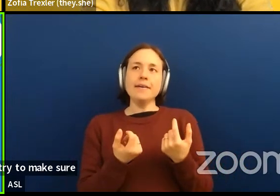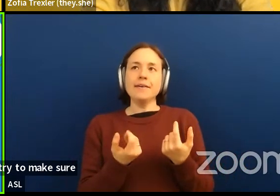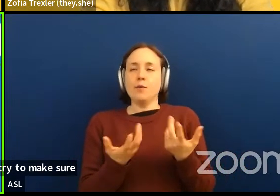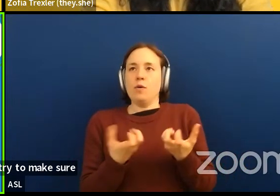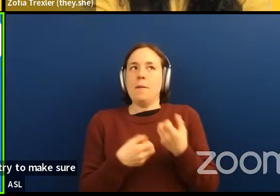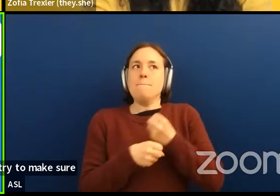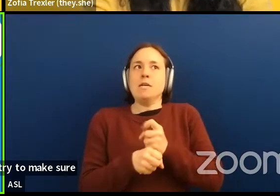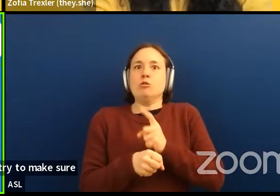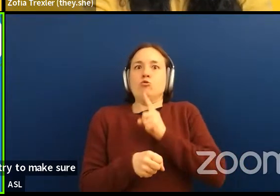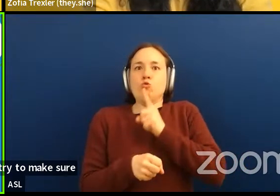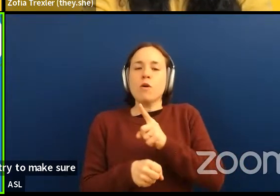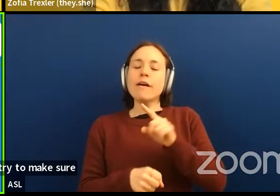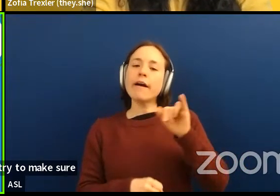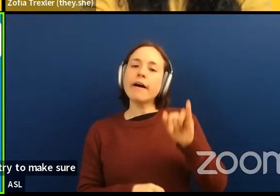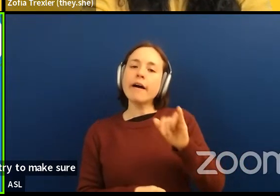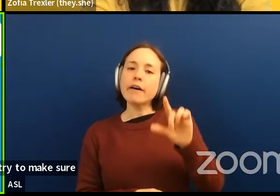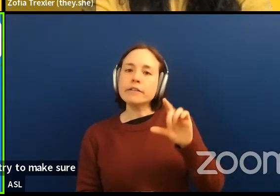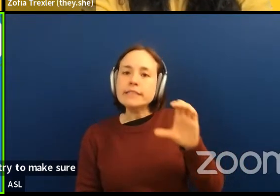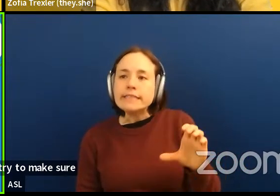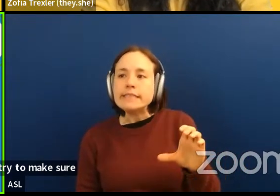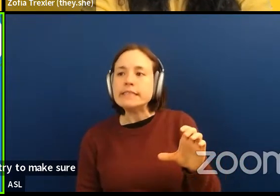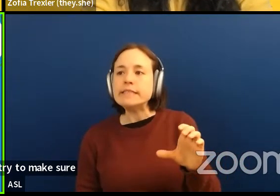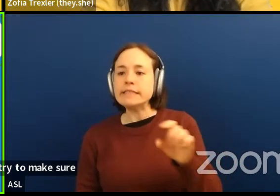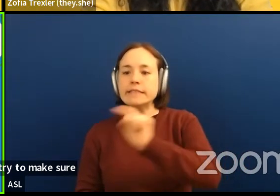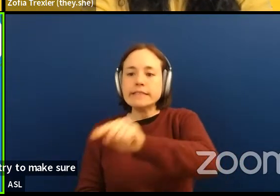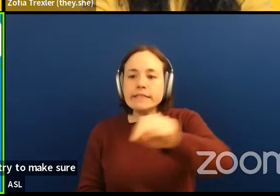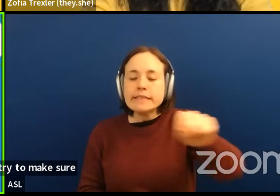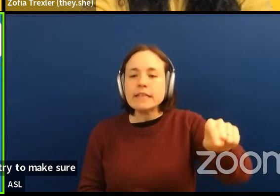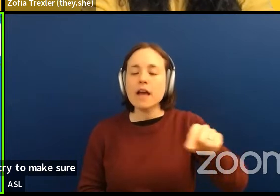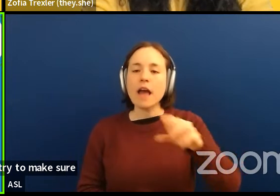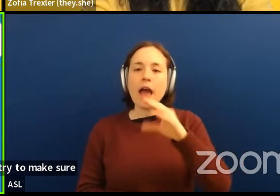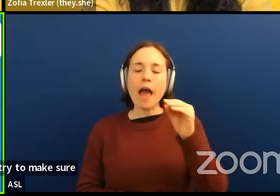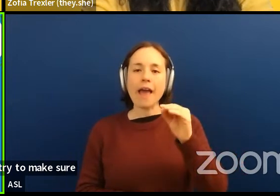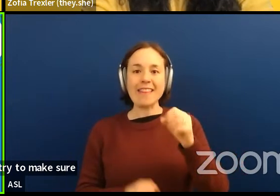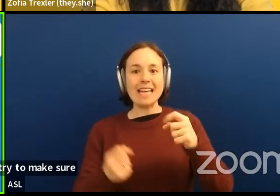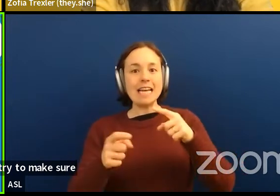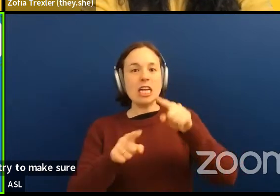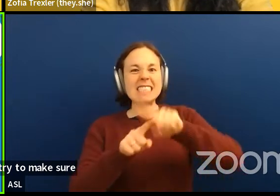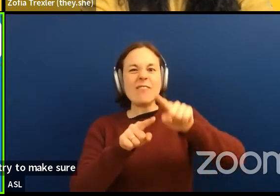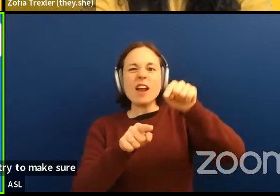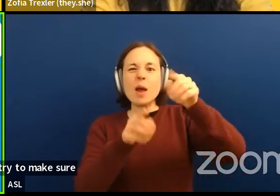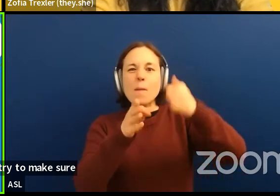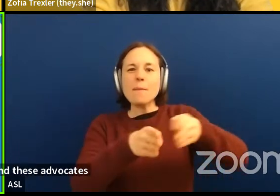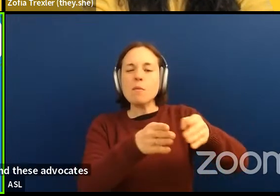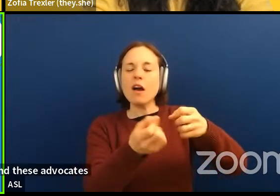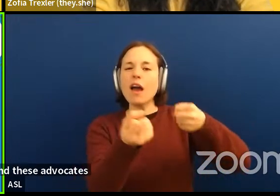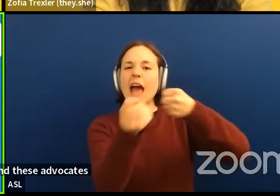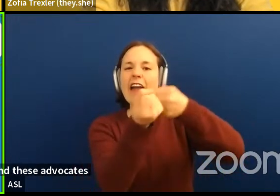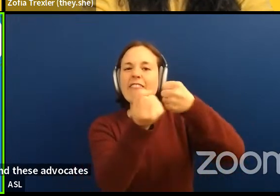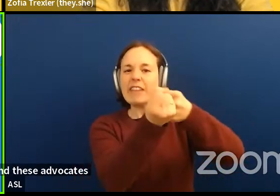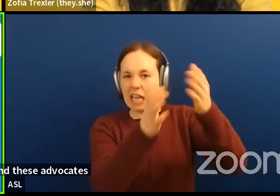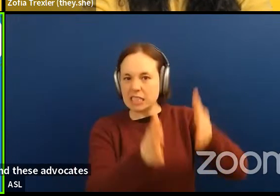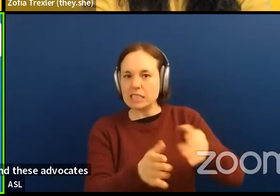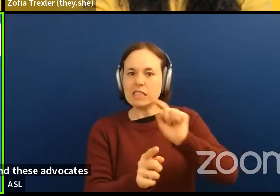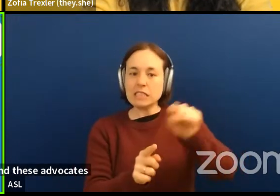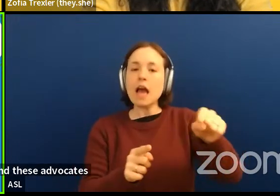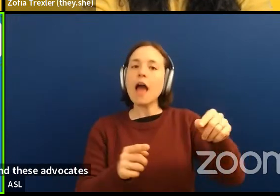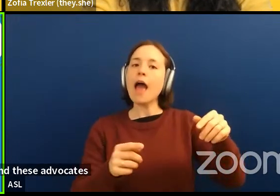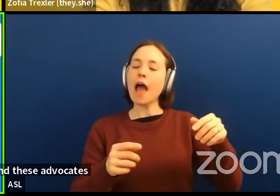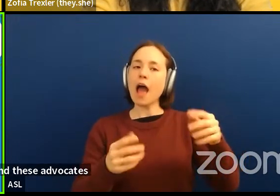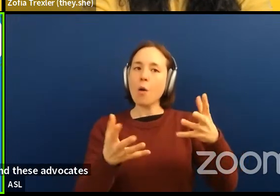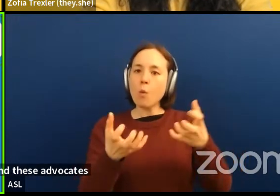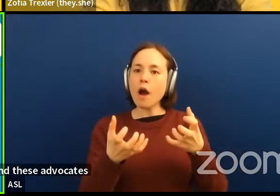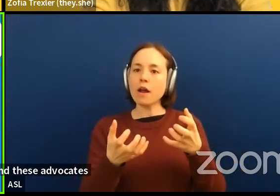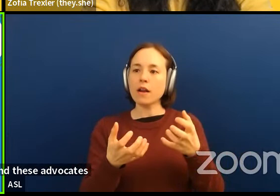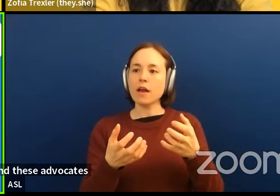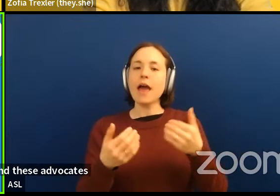these ILCs and these advocates can facilitate their programs by providing